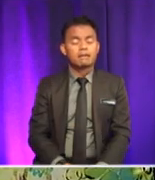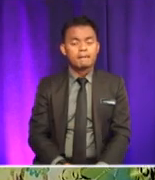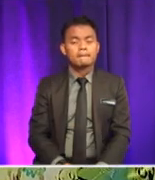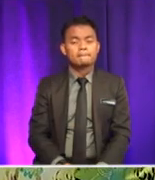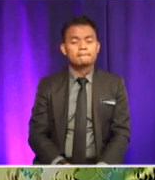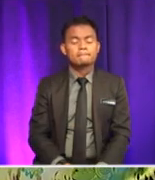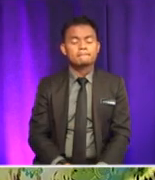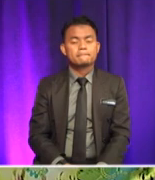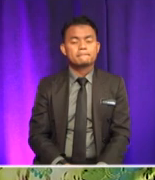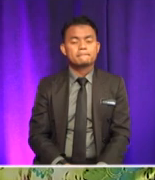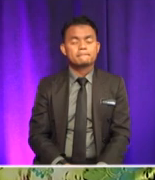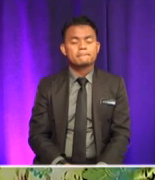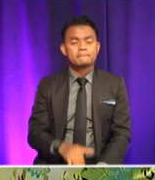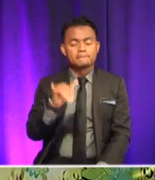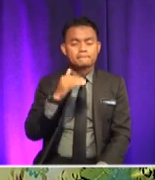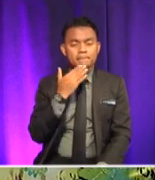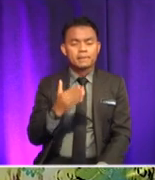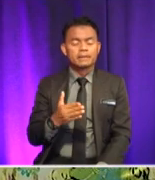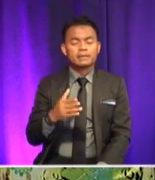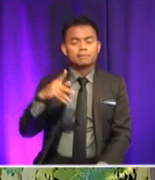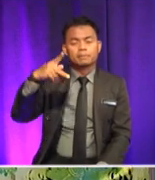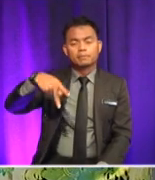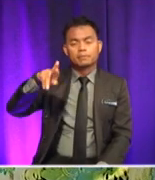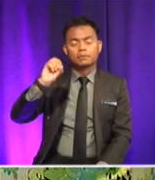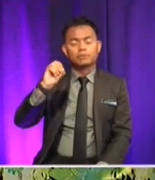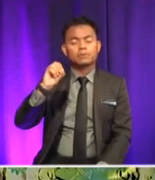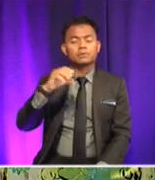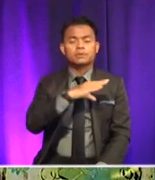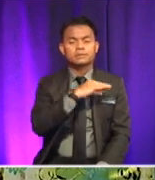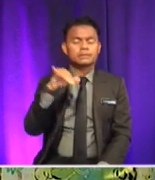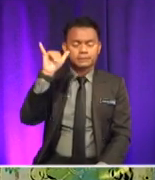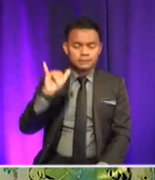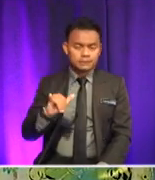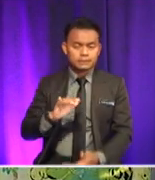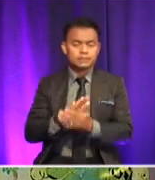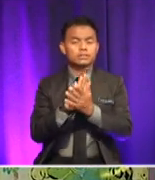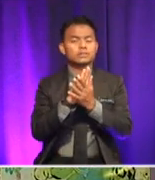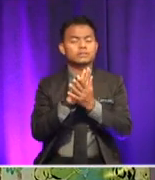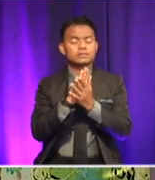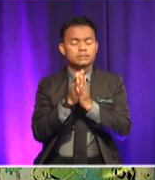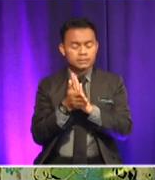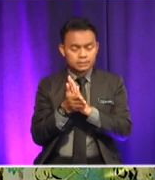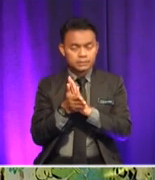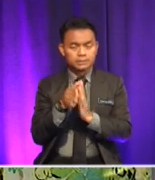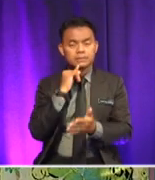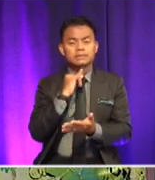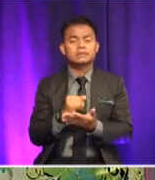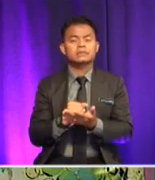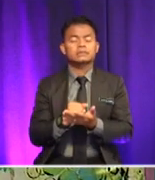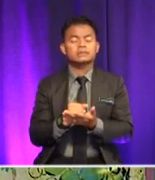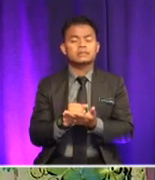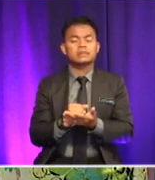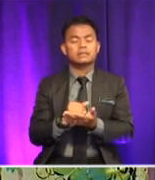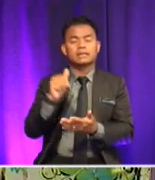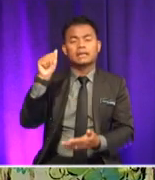Okay? Okay. So without further ado, let's go towards characters. Okay. So now we're going